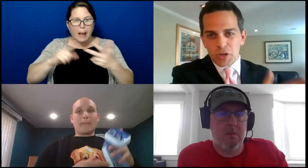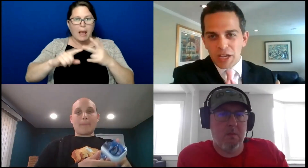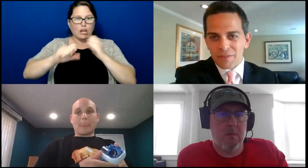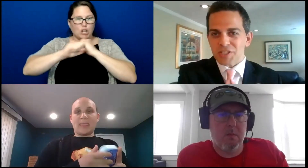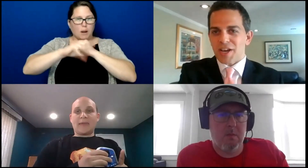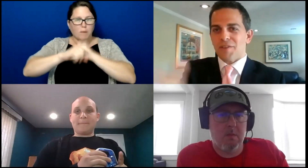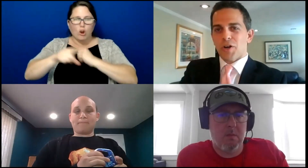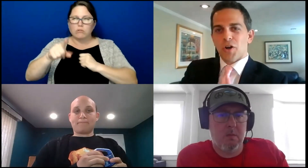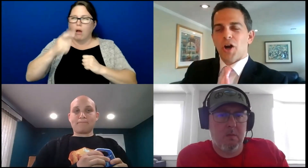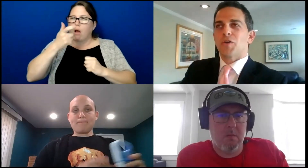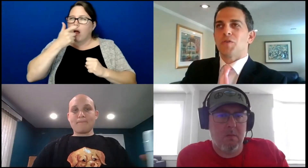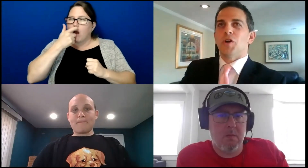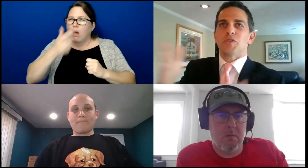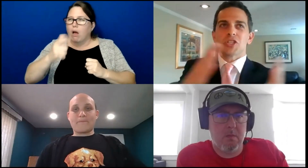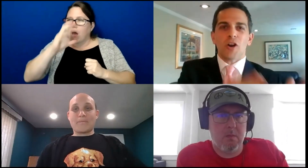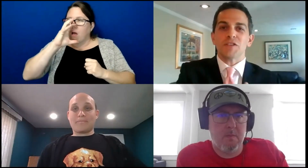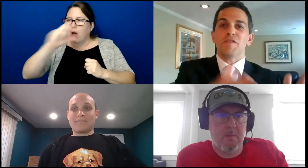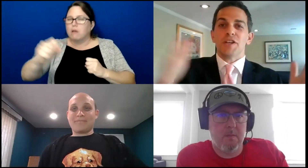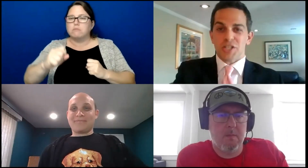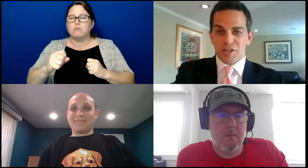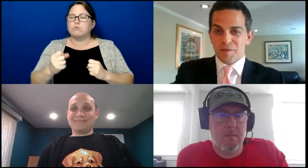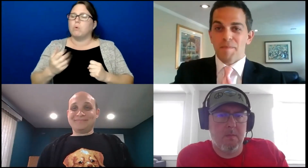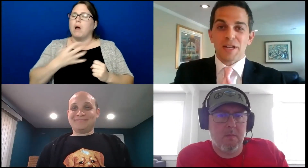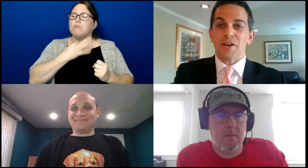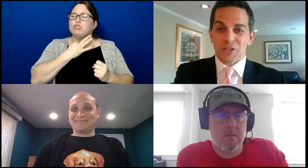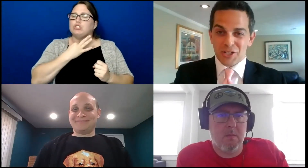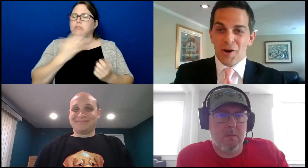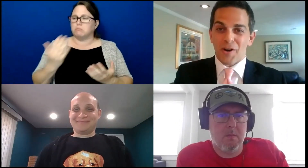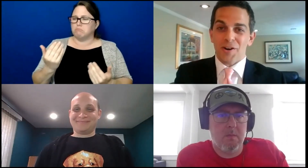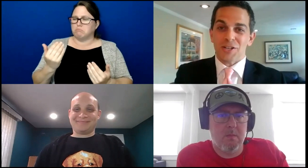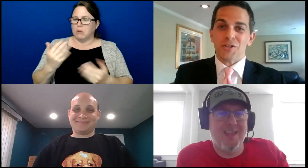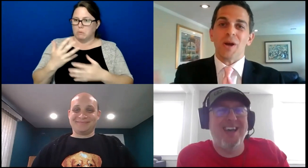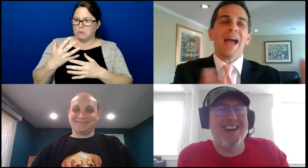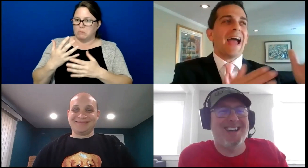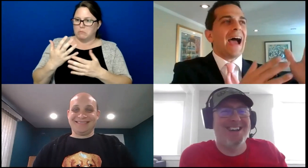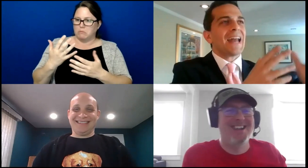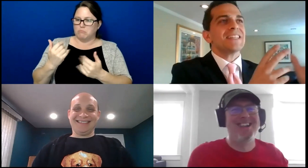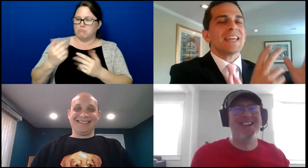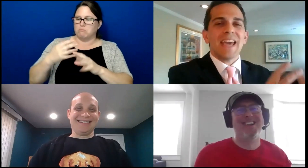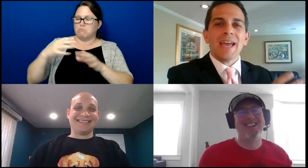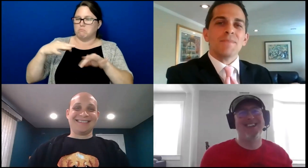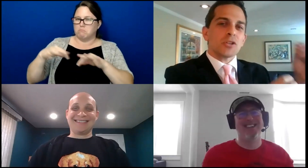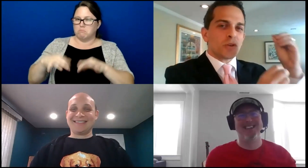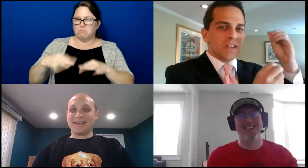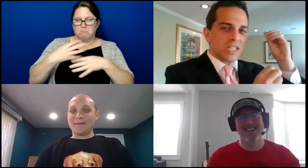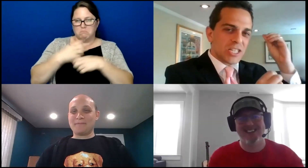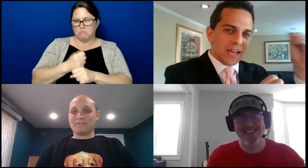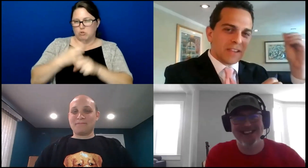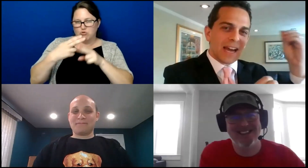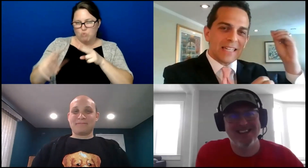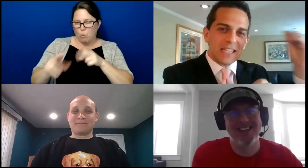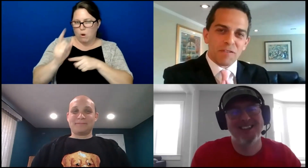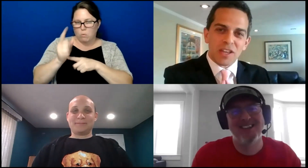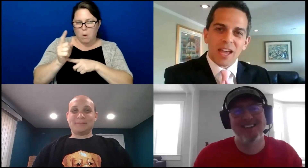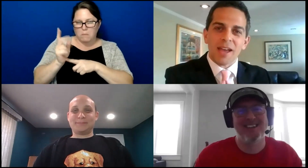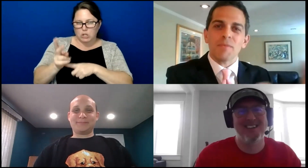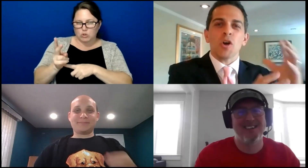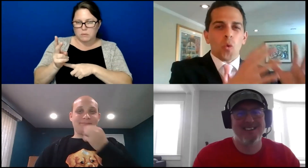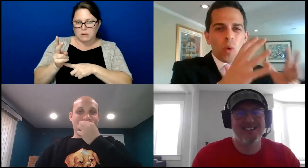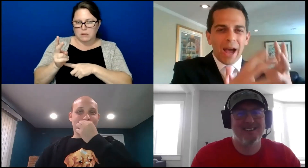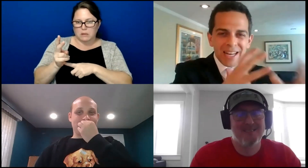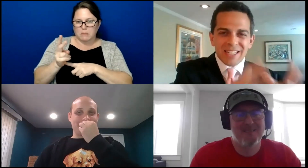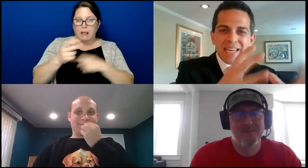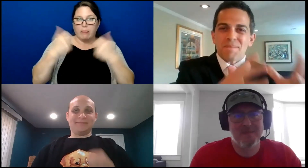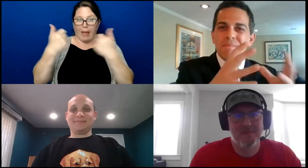know if you can give us kind of a start to finish in a minute or so, hard to do. How does a game, sort of the idea for the